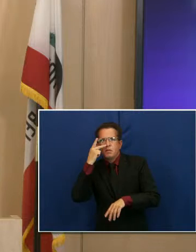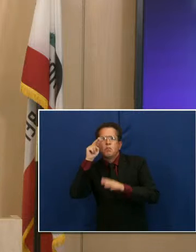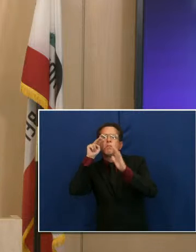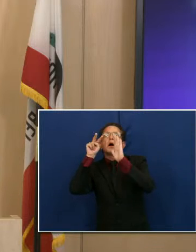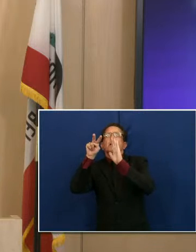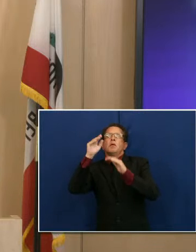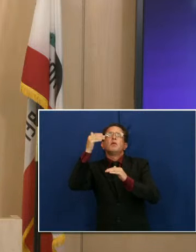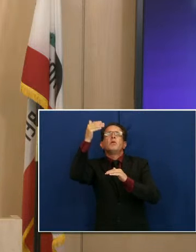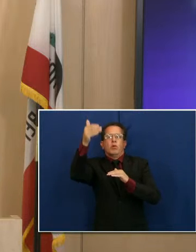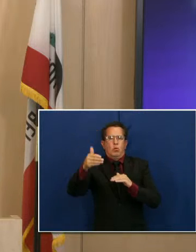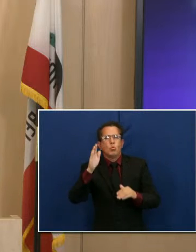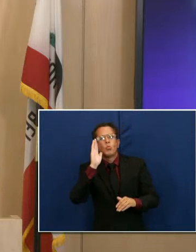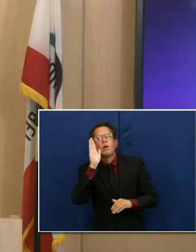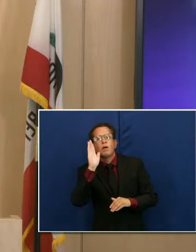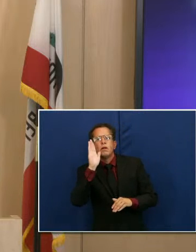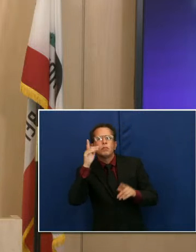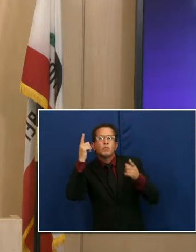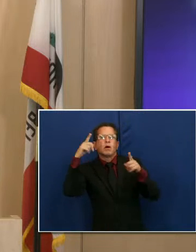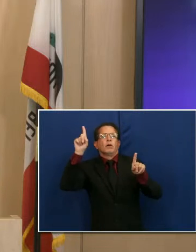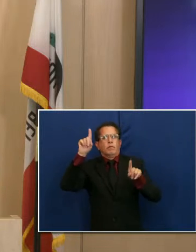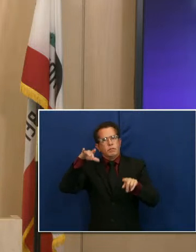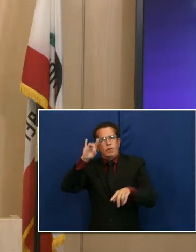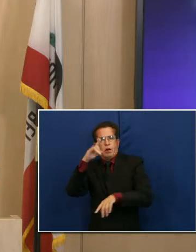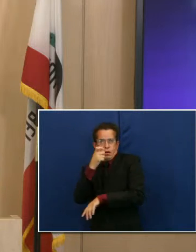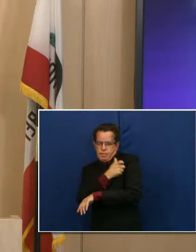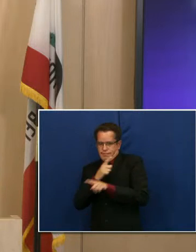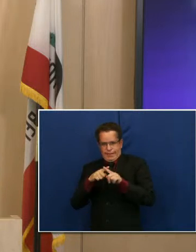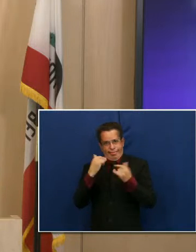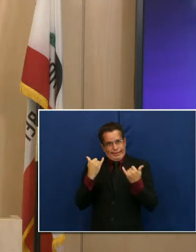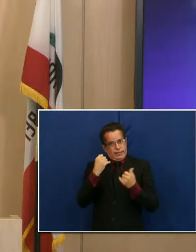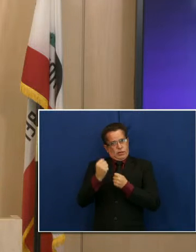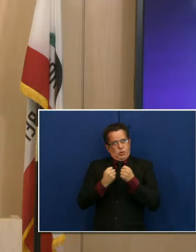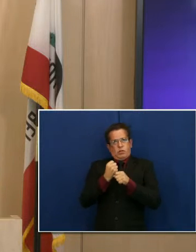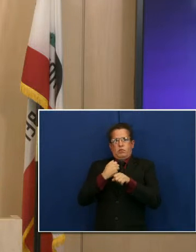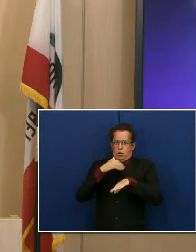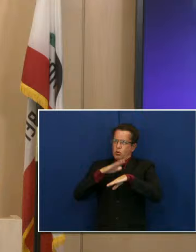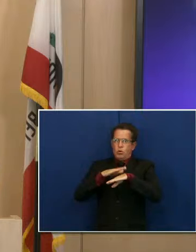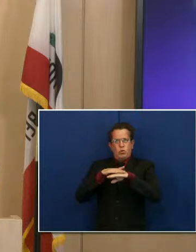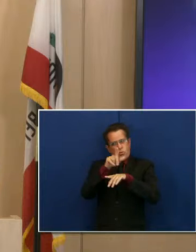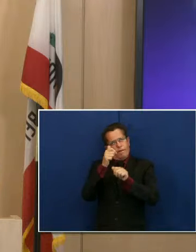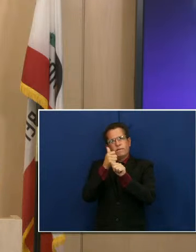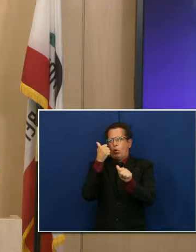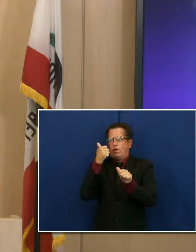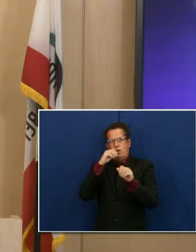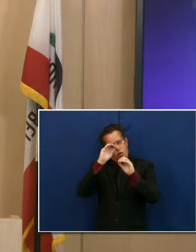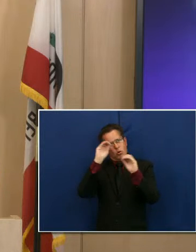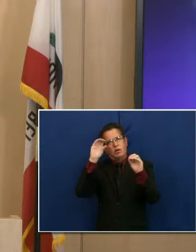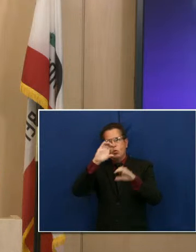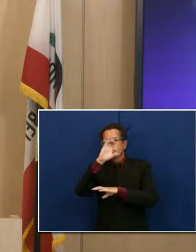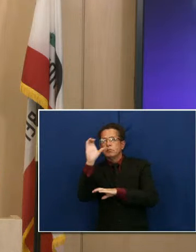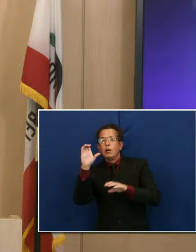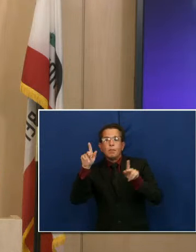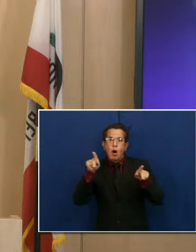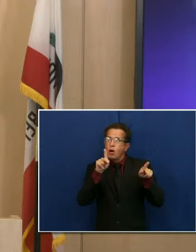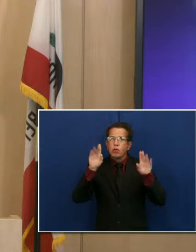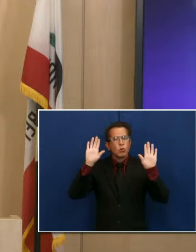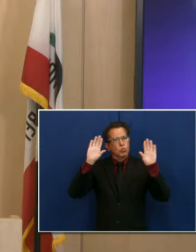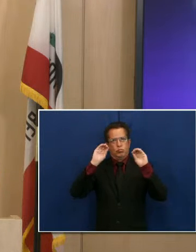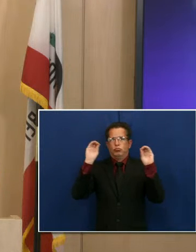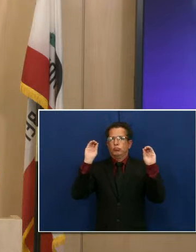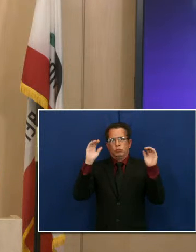that, maybe this is the year to forego some of the traditional Christmas celebrations and look forward to next